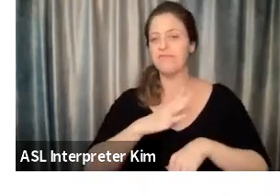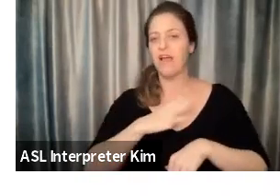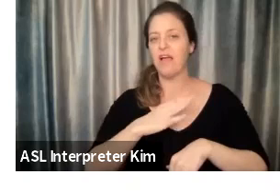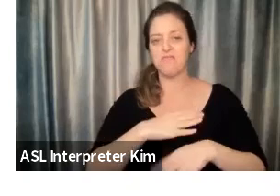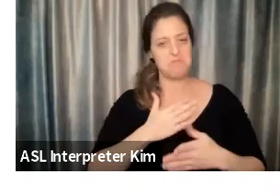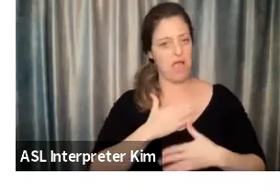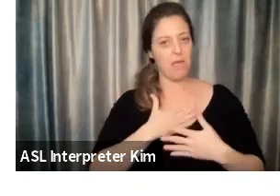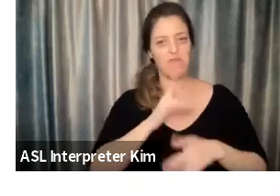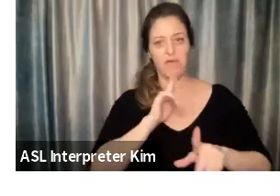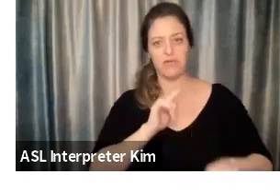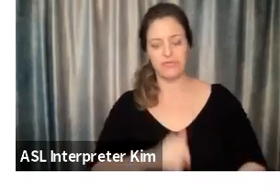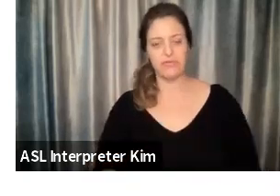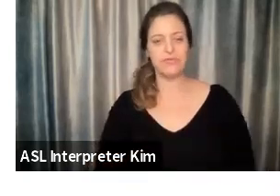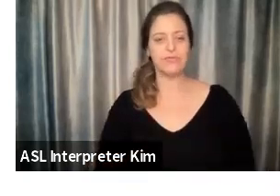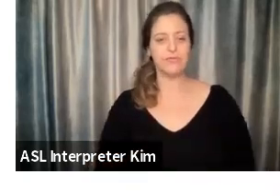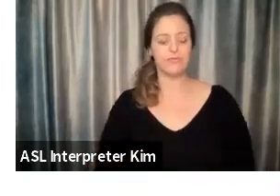information.